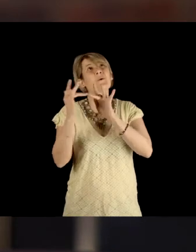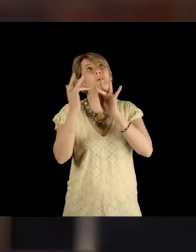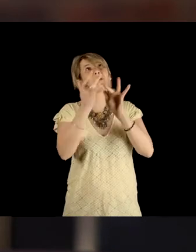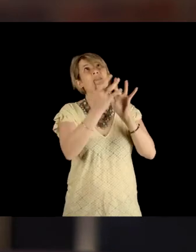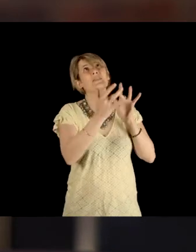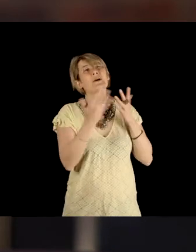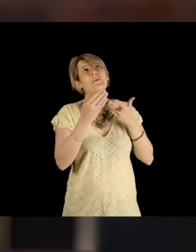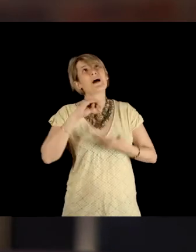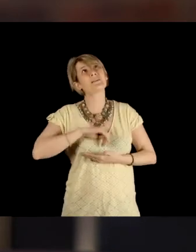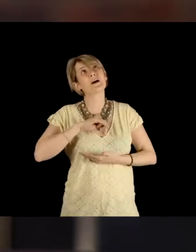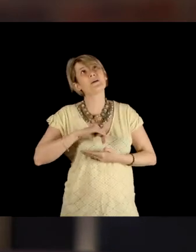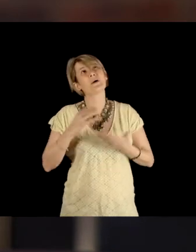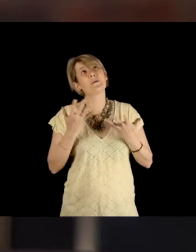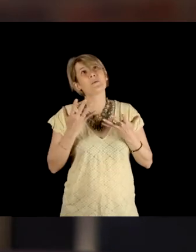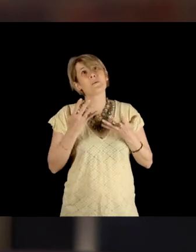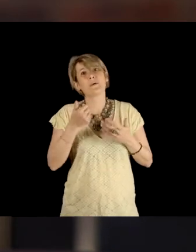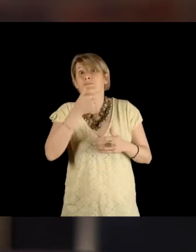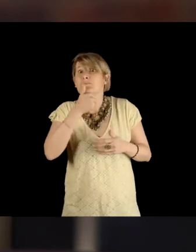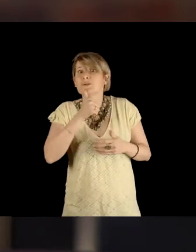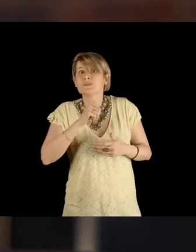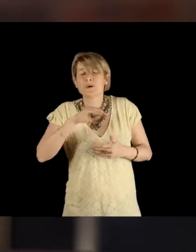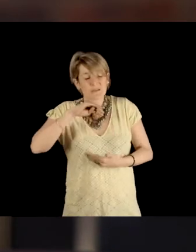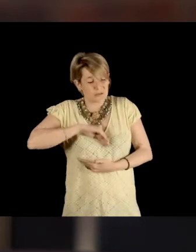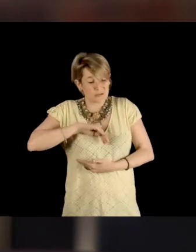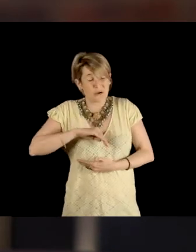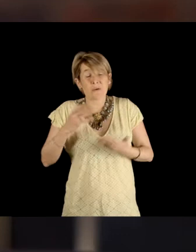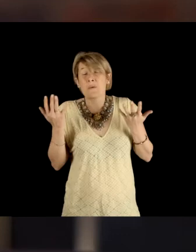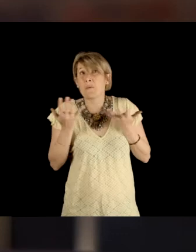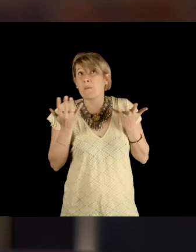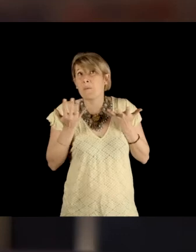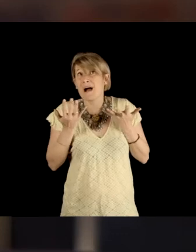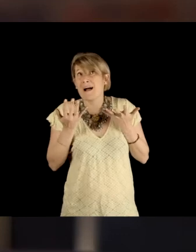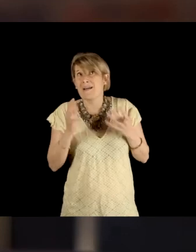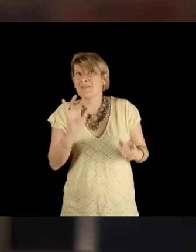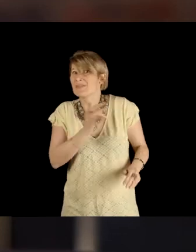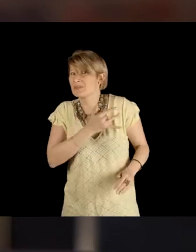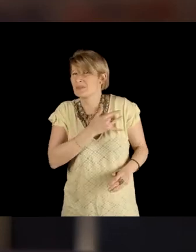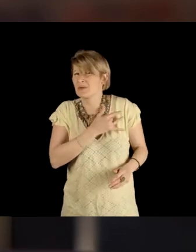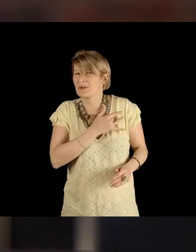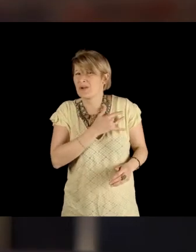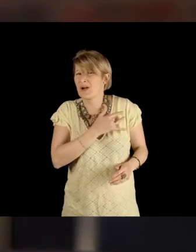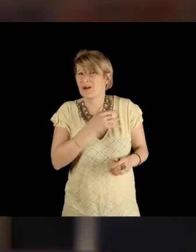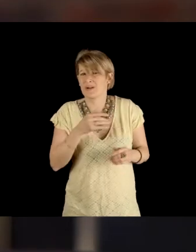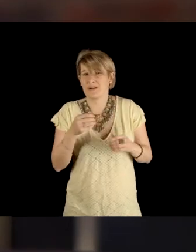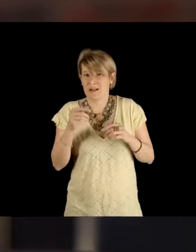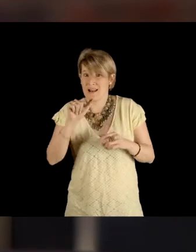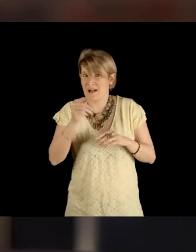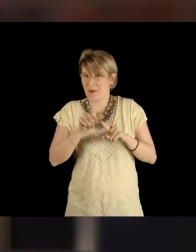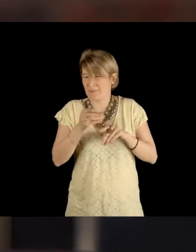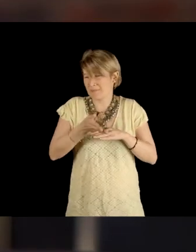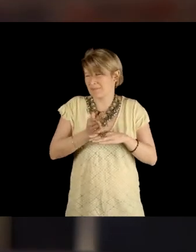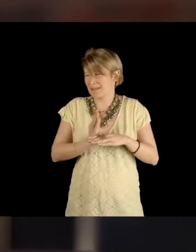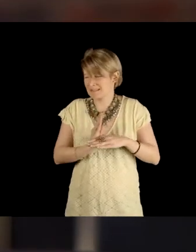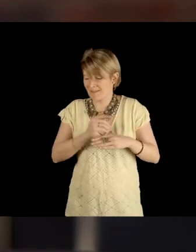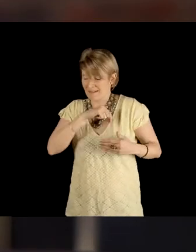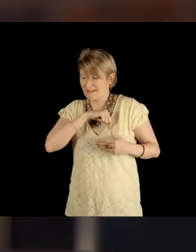from susupti or deep sleep into turiya state, the fourth condition, which is highly described. Maybe in future we will be able to